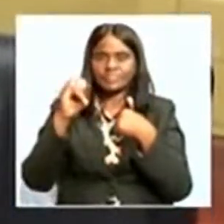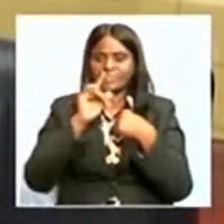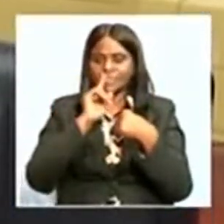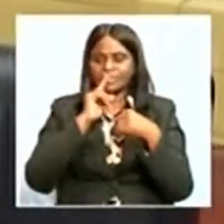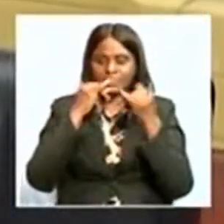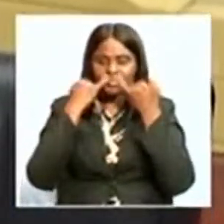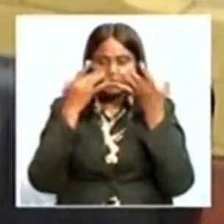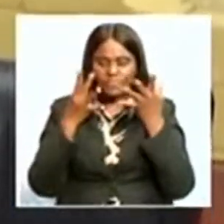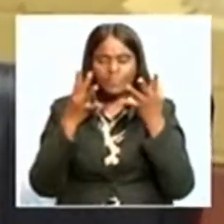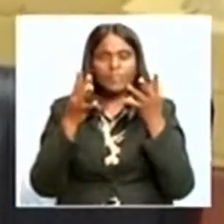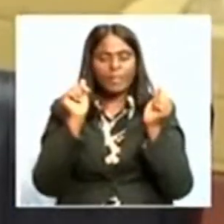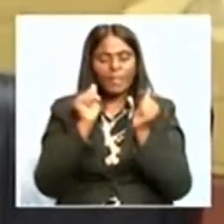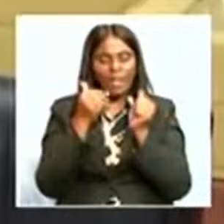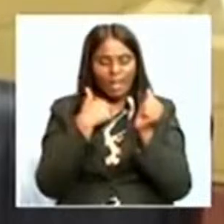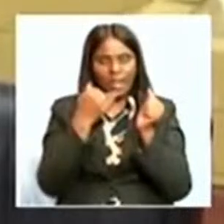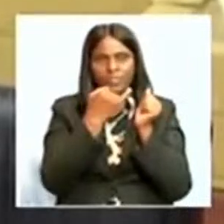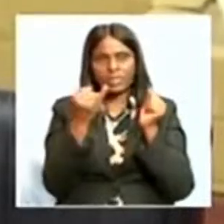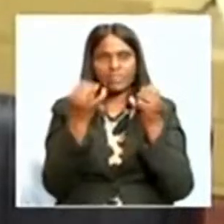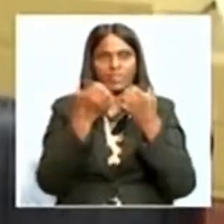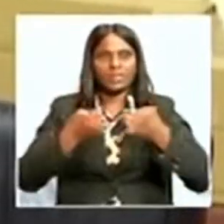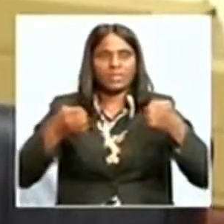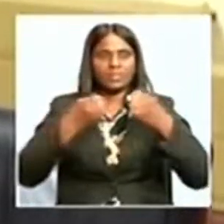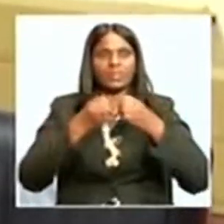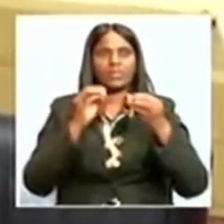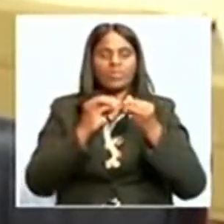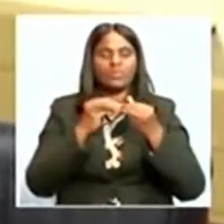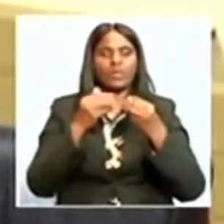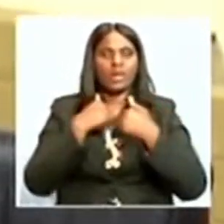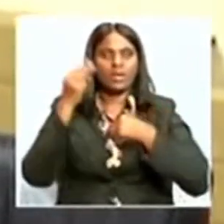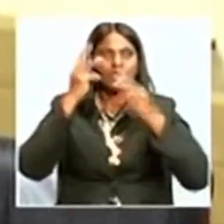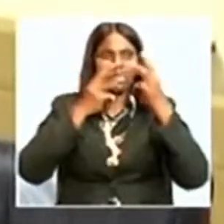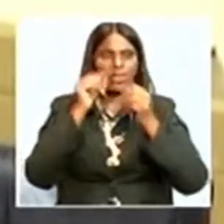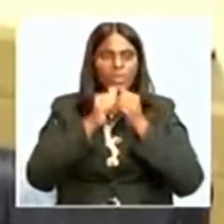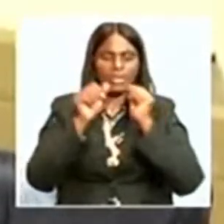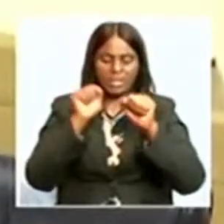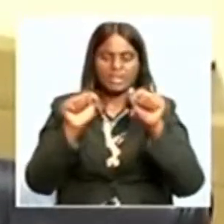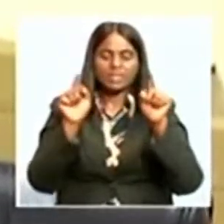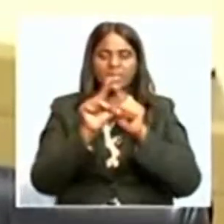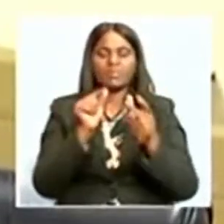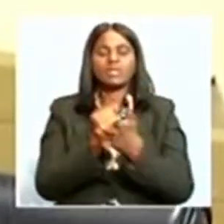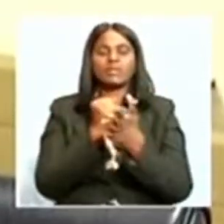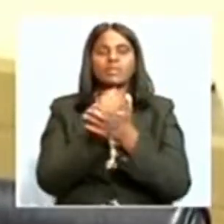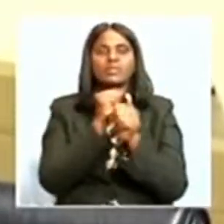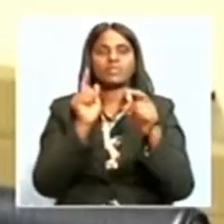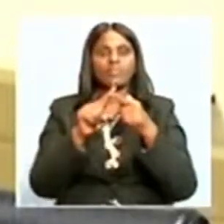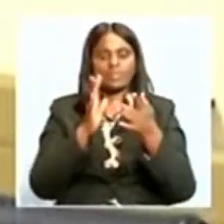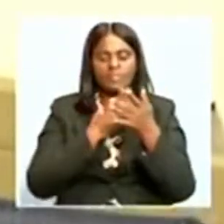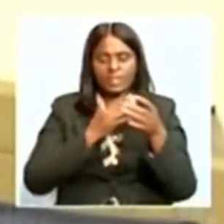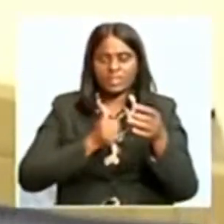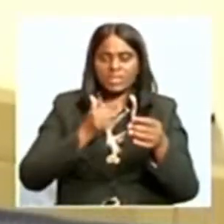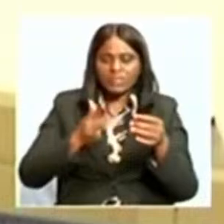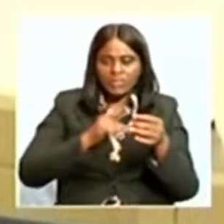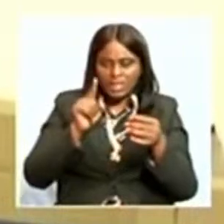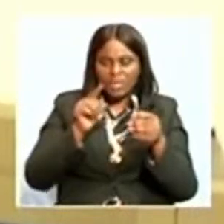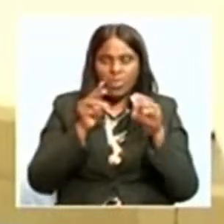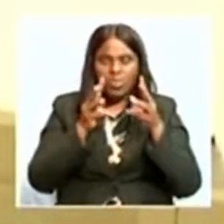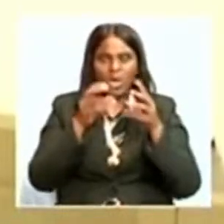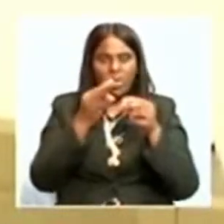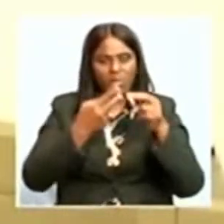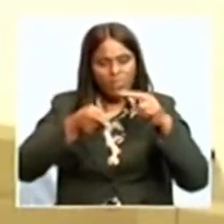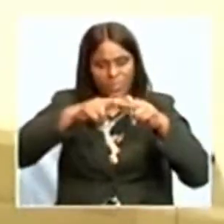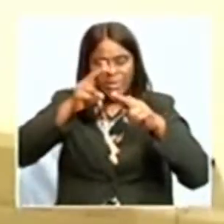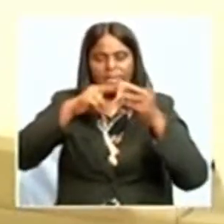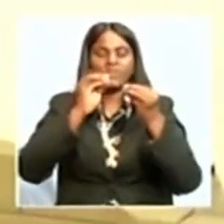mention that there are issues of environmental concerns which can also be addressed, but I feel that route of